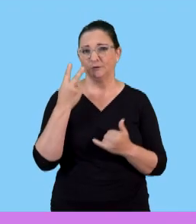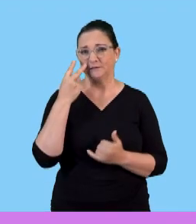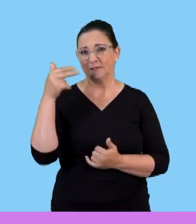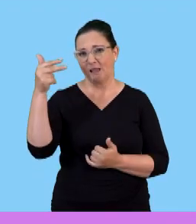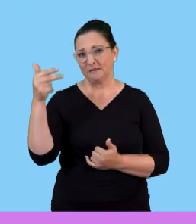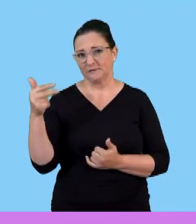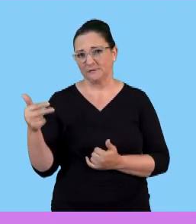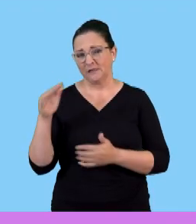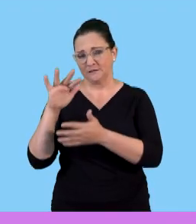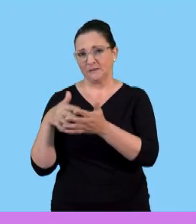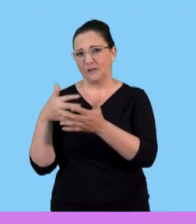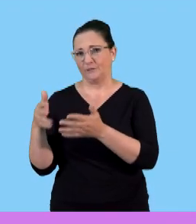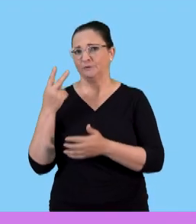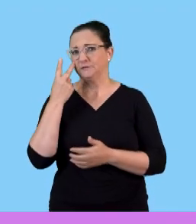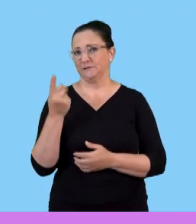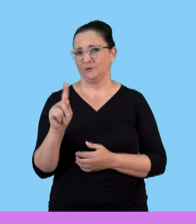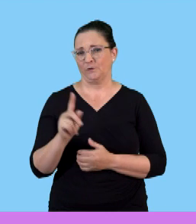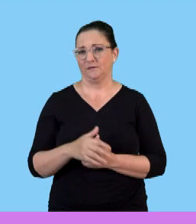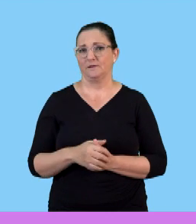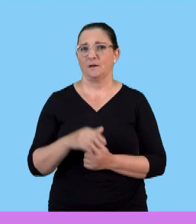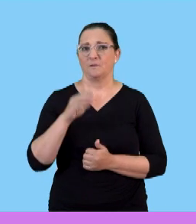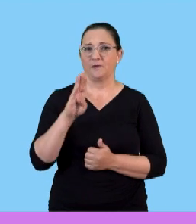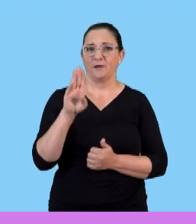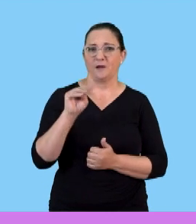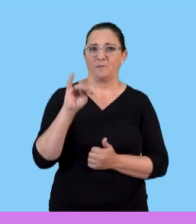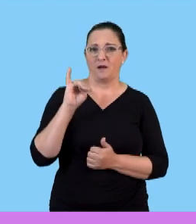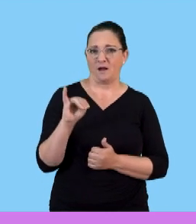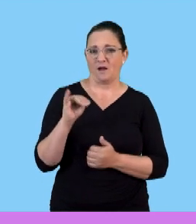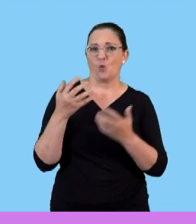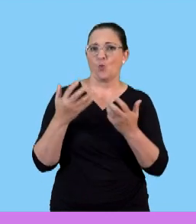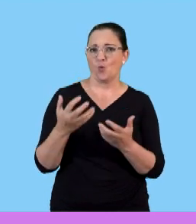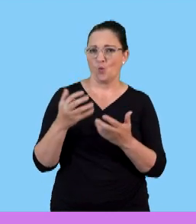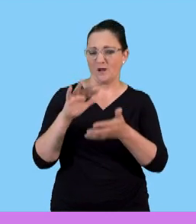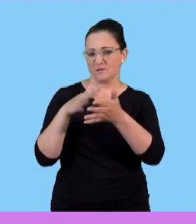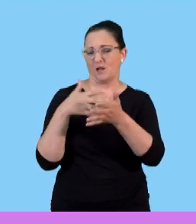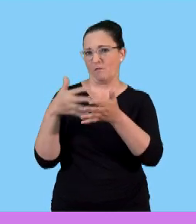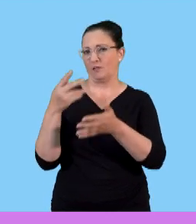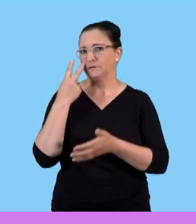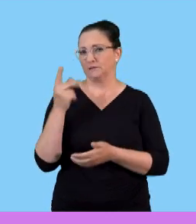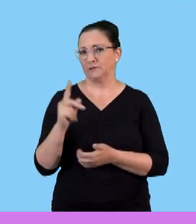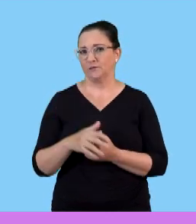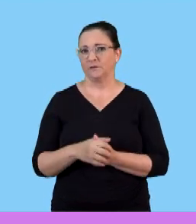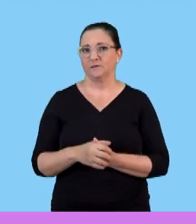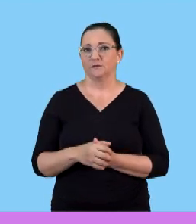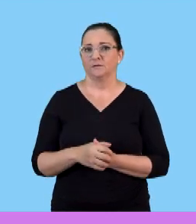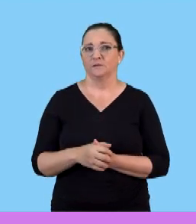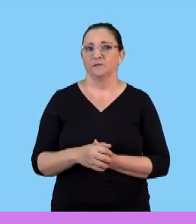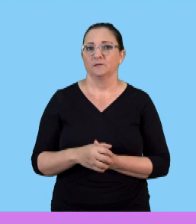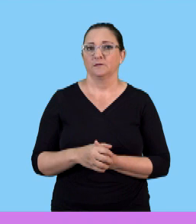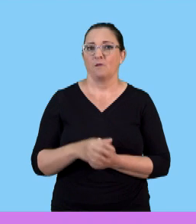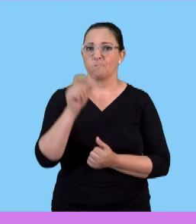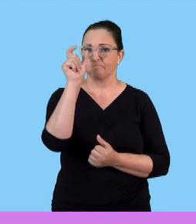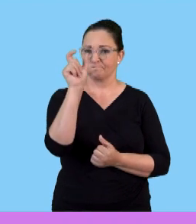classification table as well. So okay guys, looking at our BMI weight classification table, right? So here's our BMI and there's